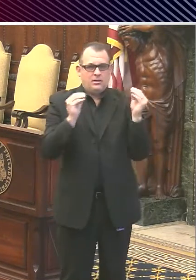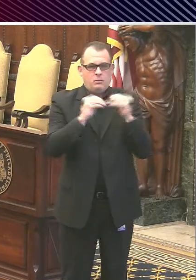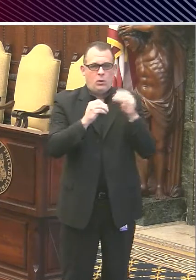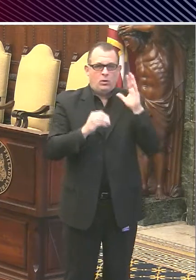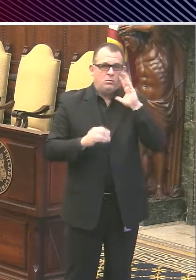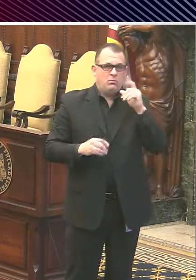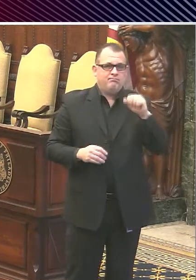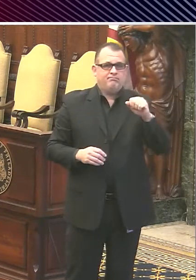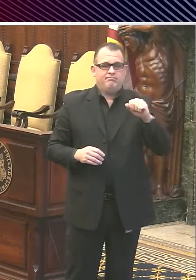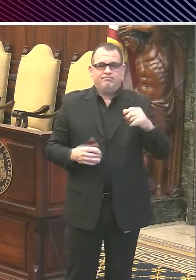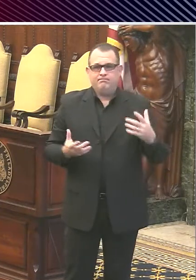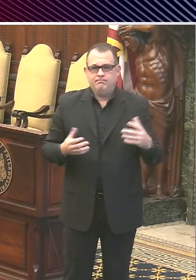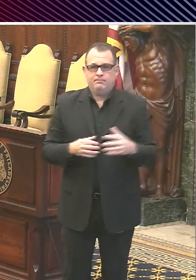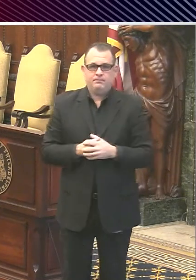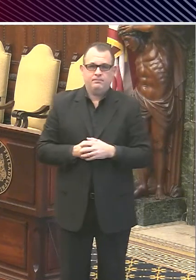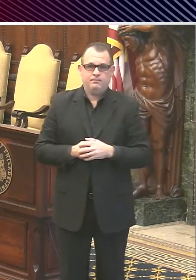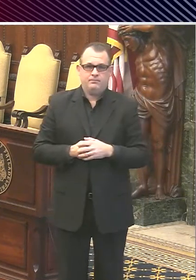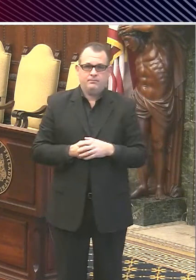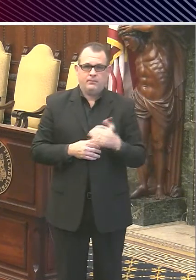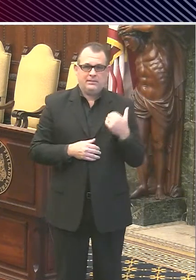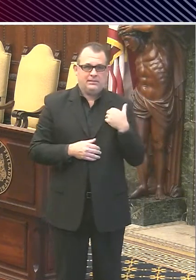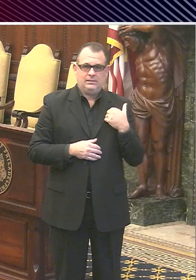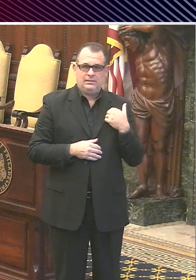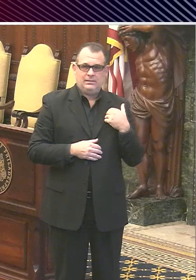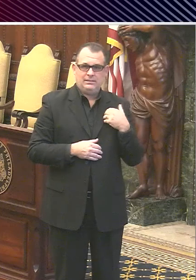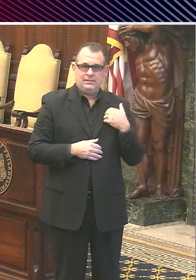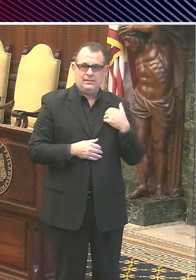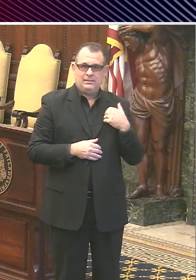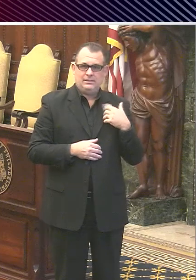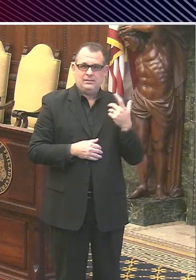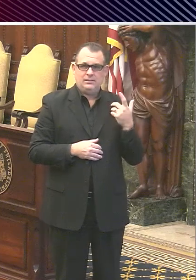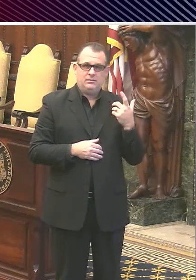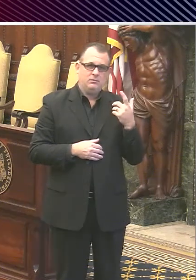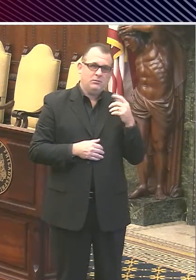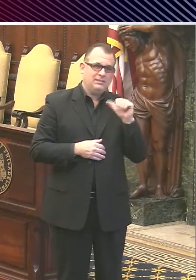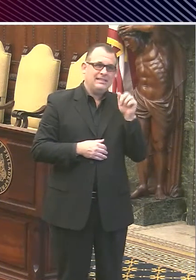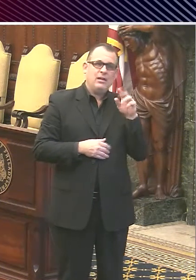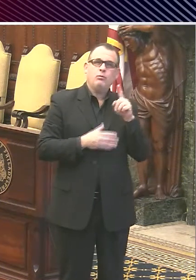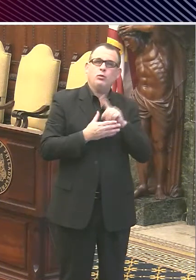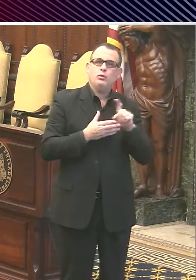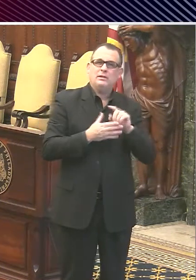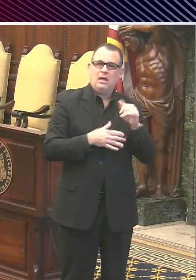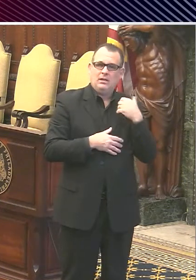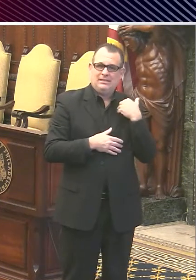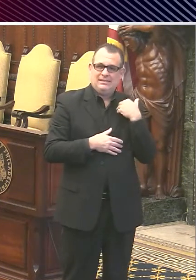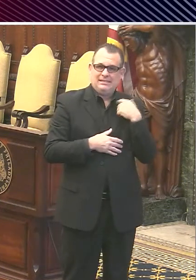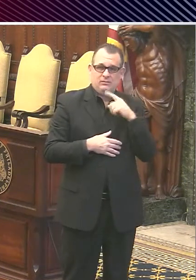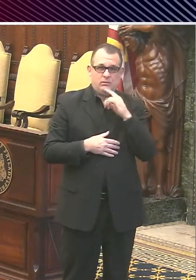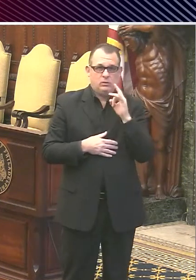increase from the 10 deaths per week we saw in September. We're on track to have several hundred more deaths before the end of the year.